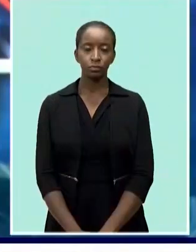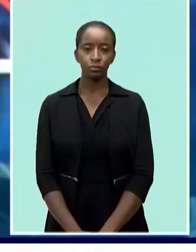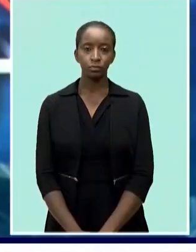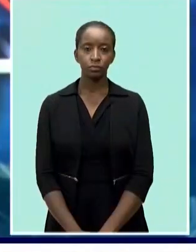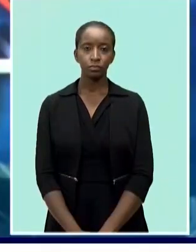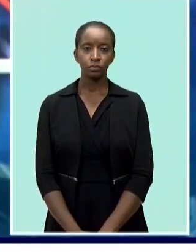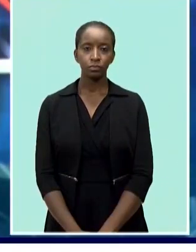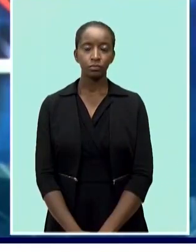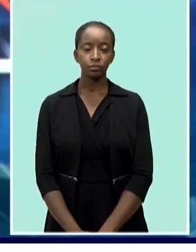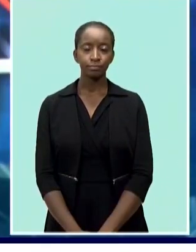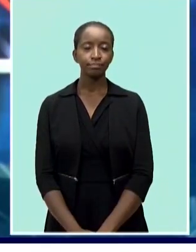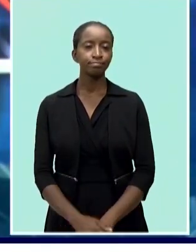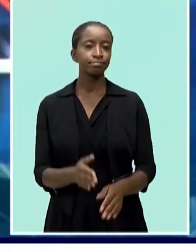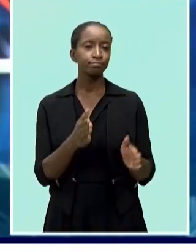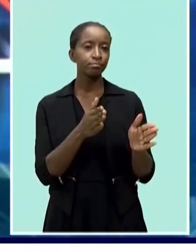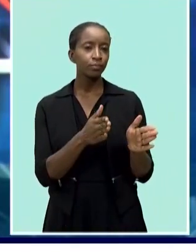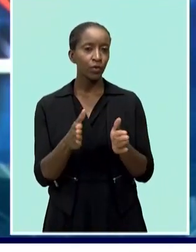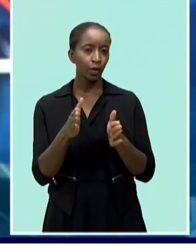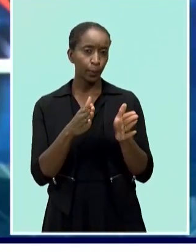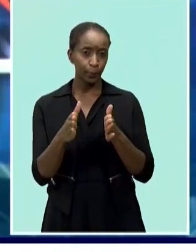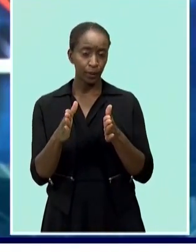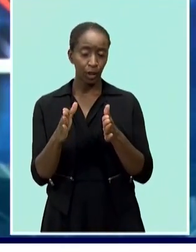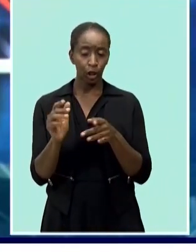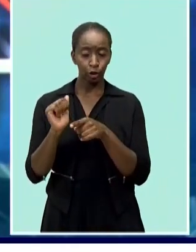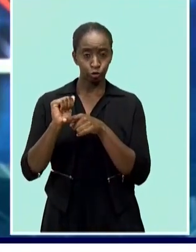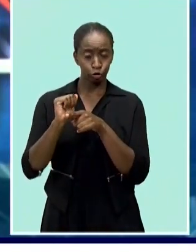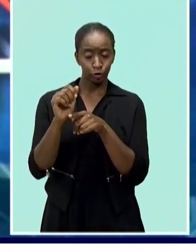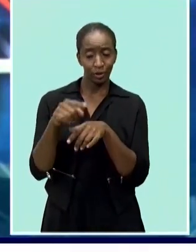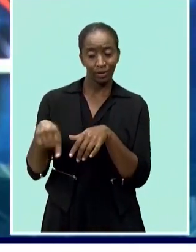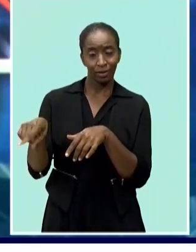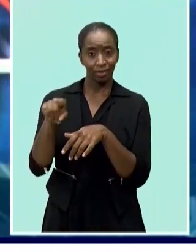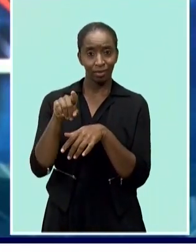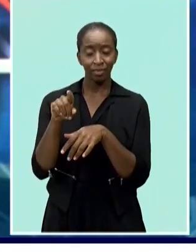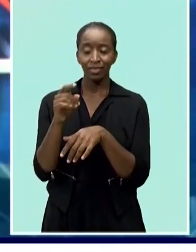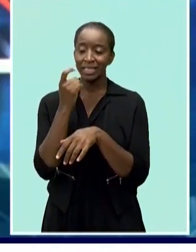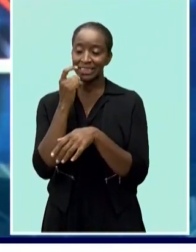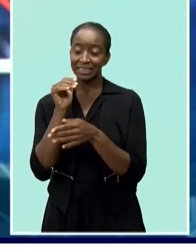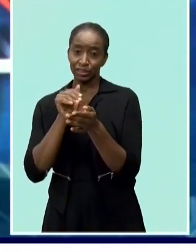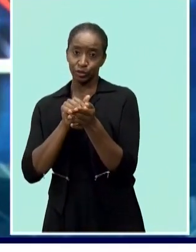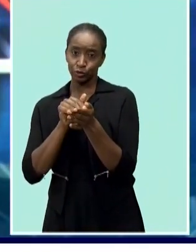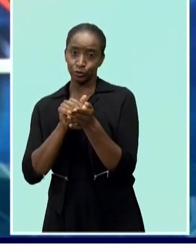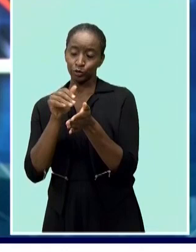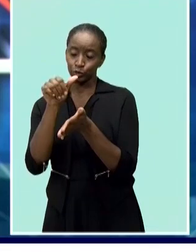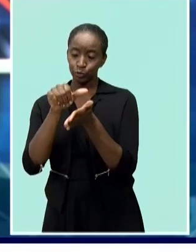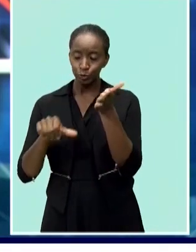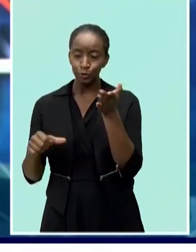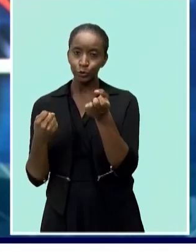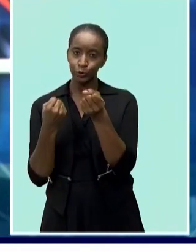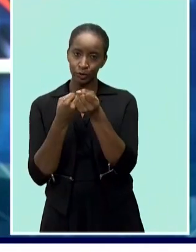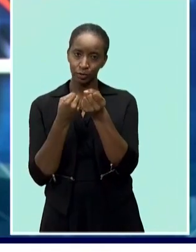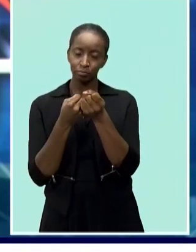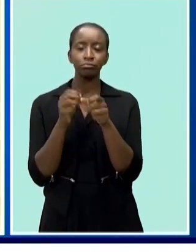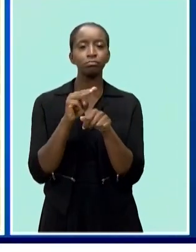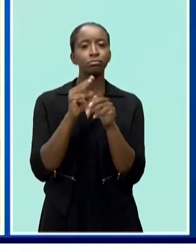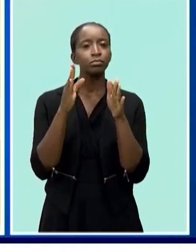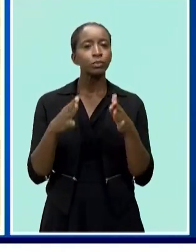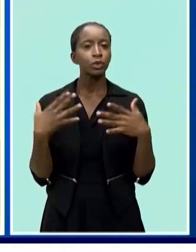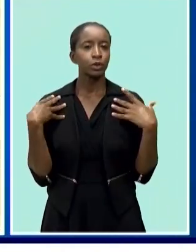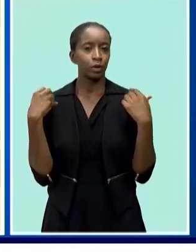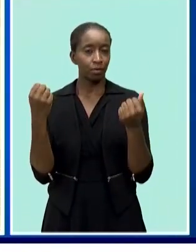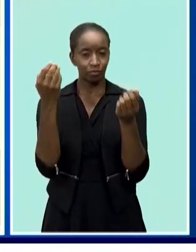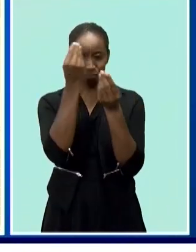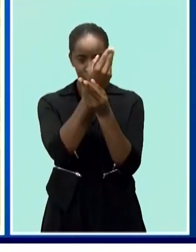much. Efforts are in the works to provide standardized training for dental surgery assistants. This is according to Minister of Health, Lieutenant Colonel